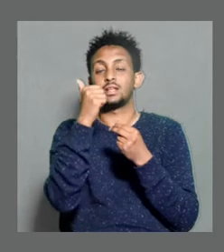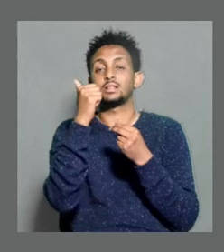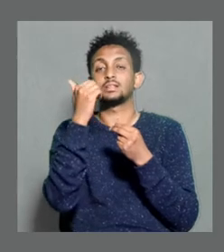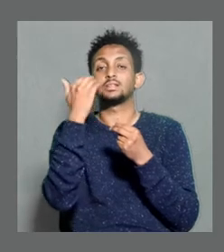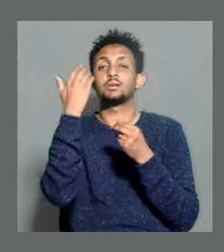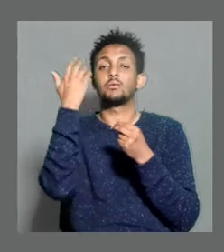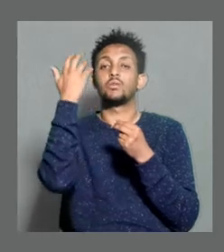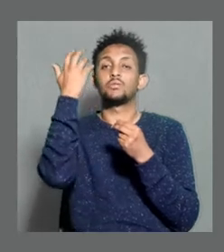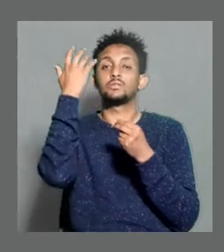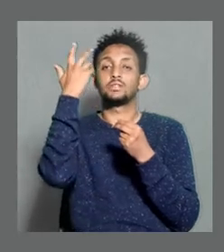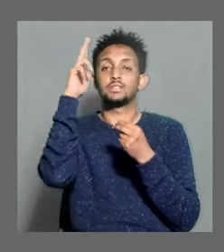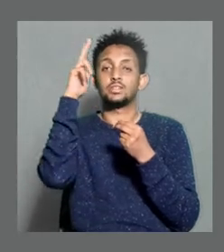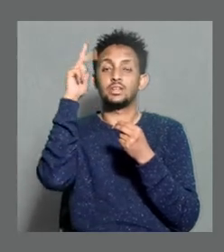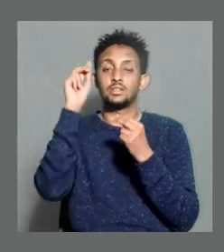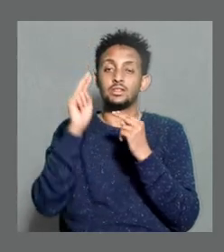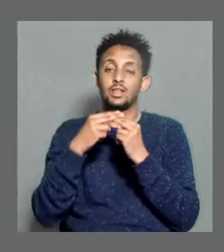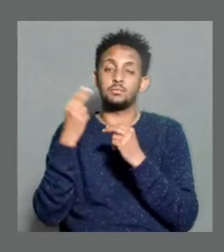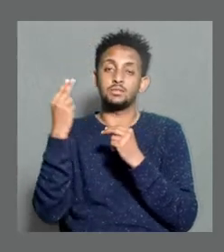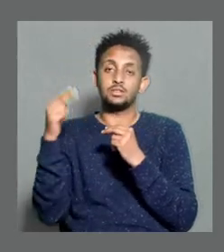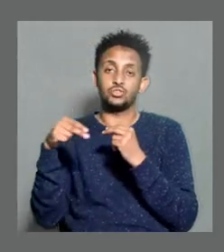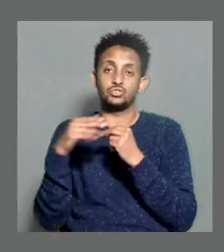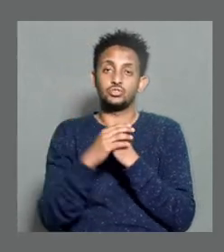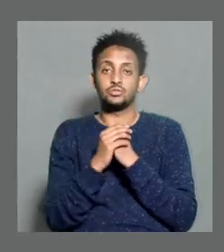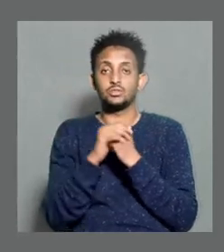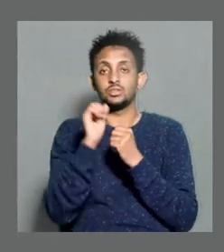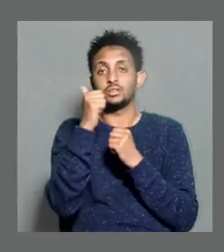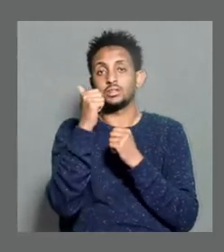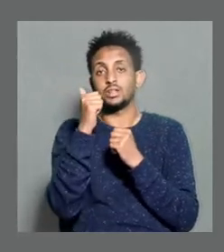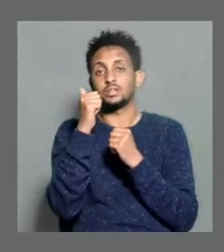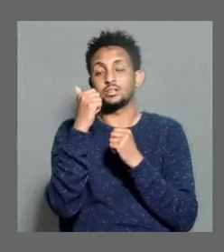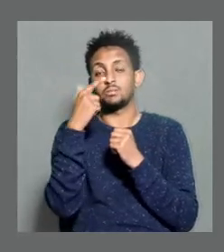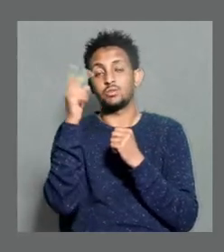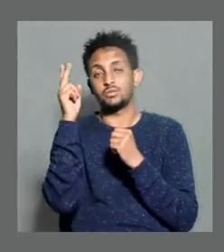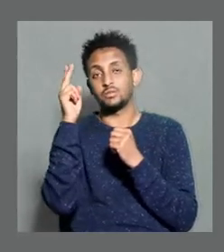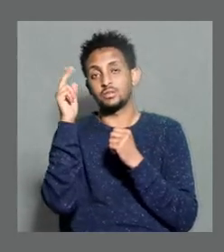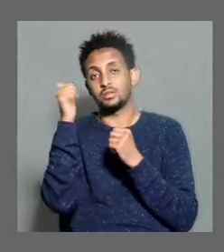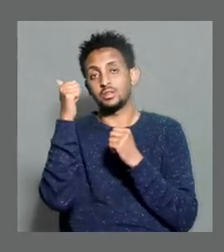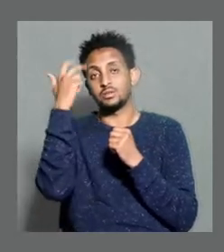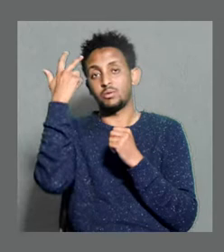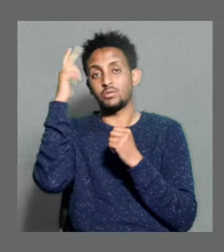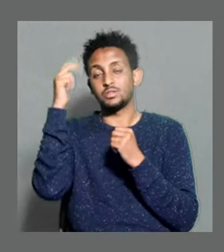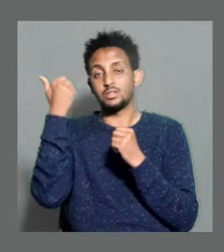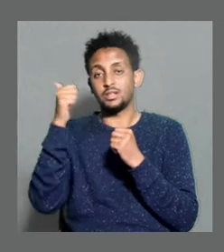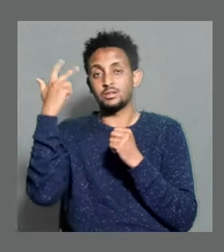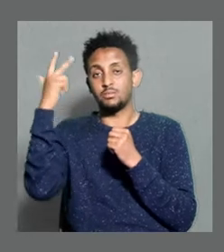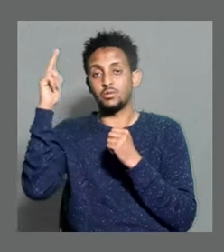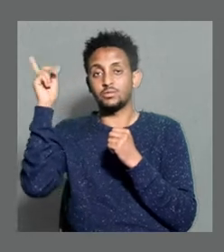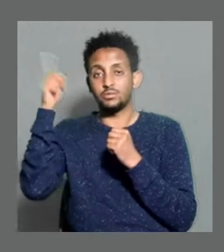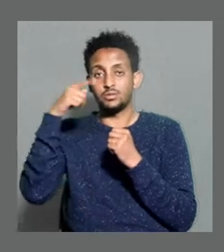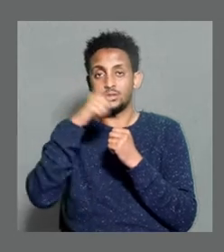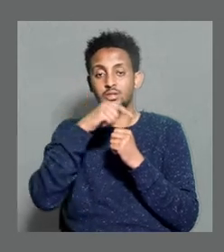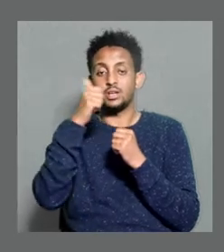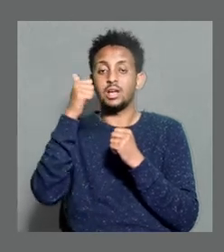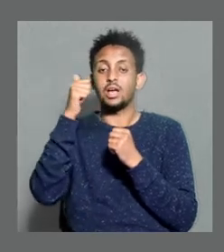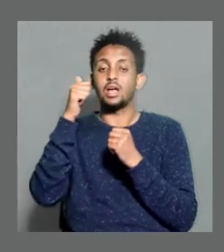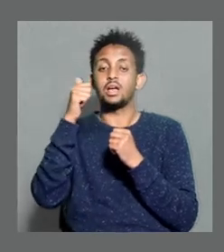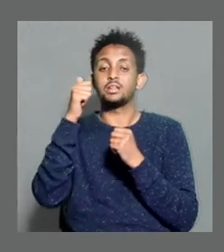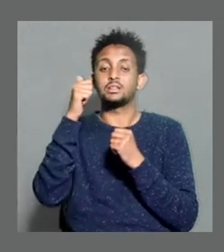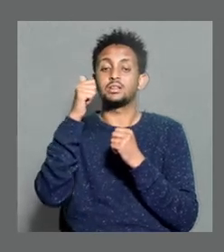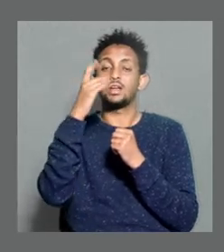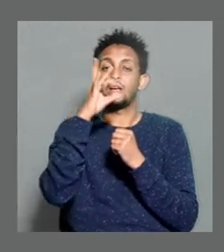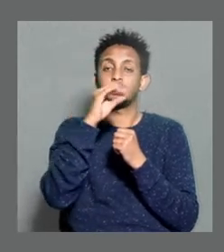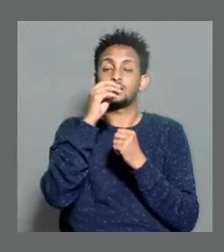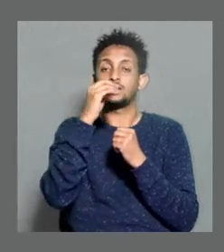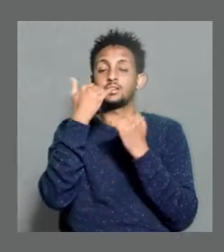of 3 times h. 10 to the power of 3 cancelled by 10 to the power of 3. 80 divided by 8, okay,